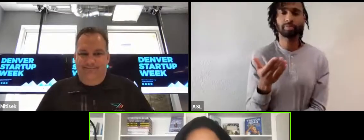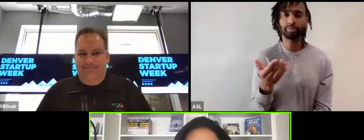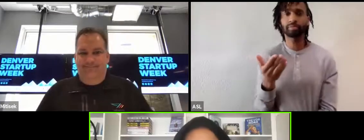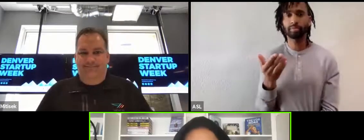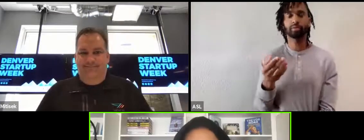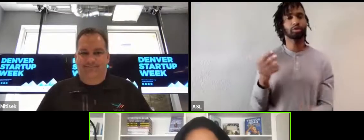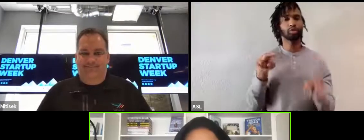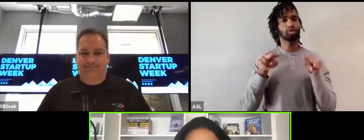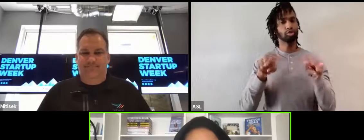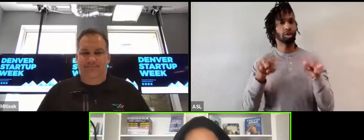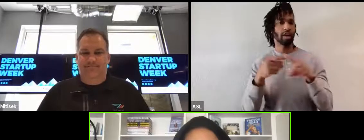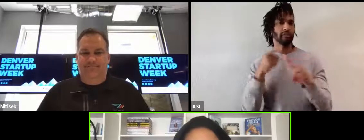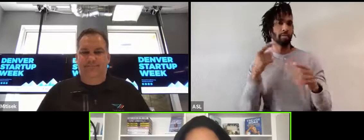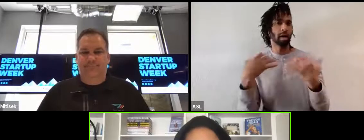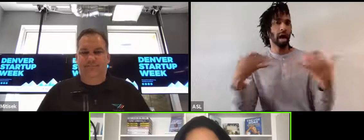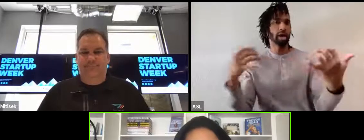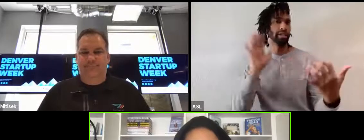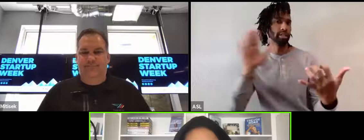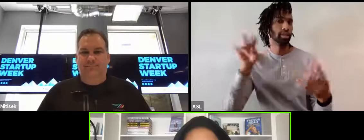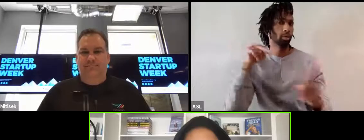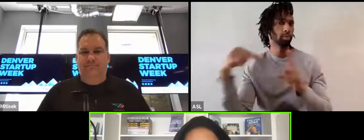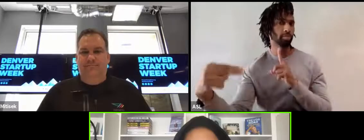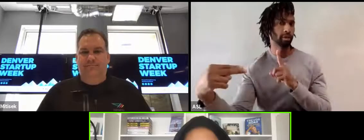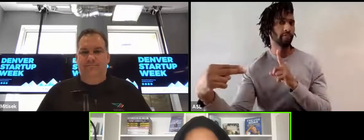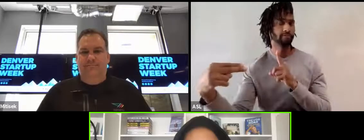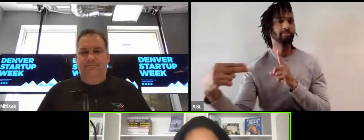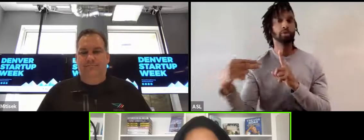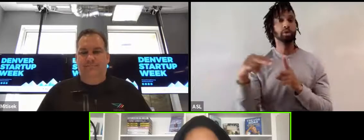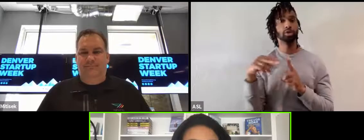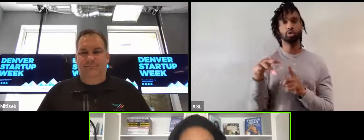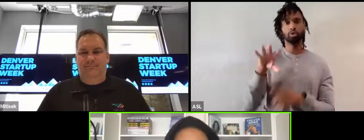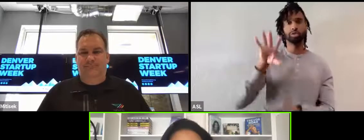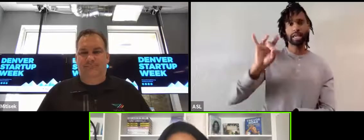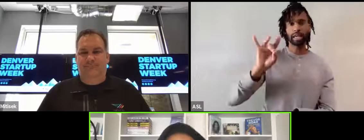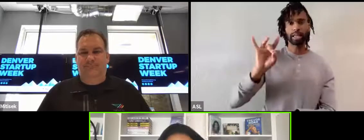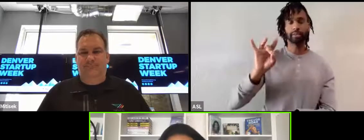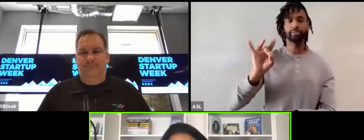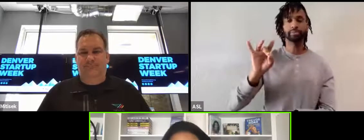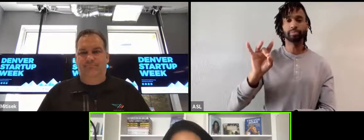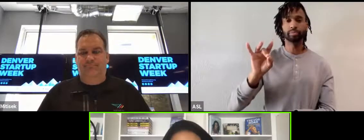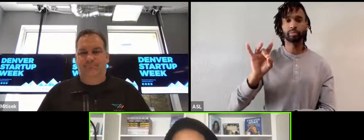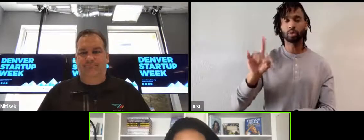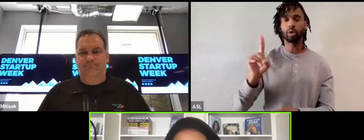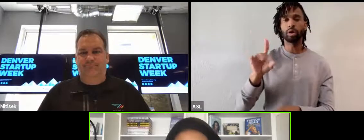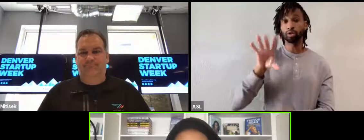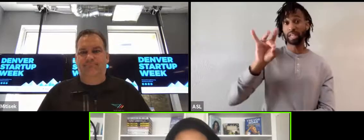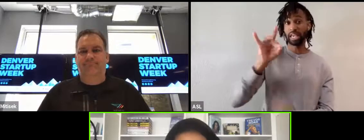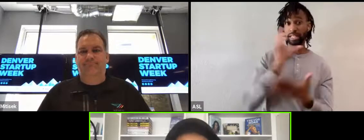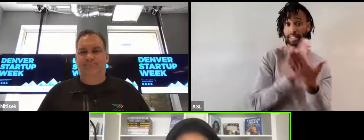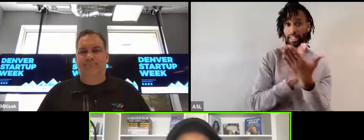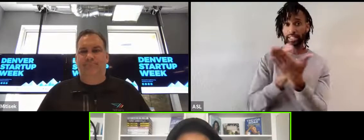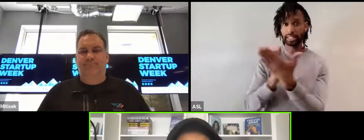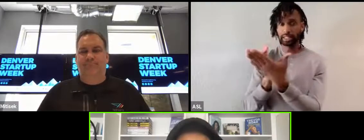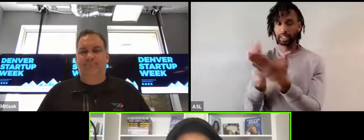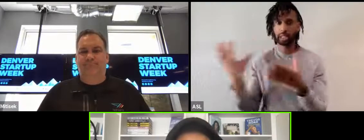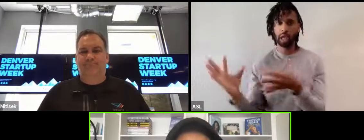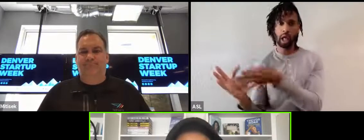look at this from the audience perspective. So those eight, and actually those eight sections came together